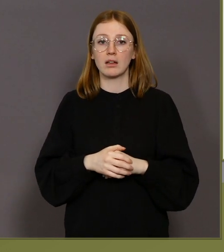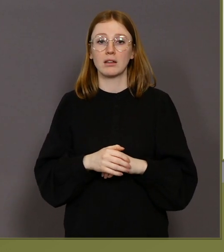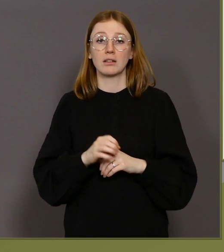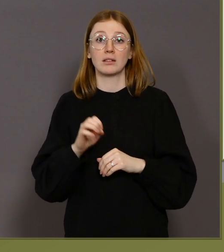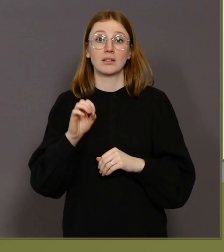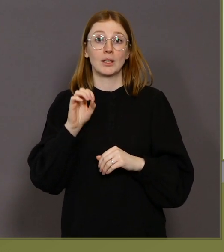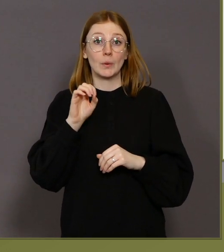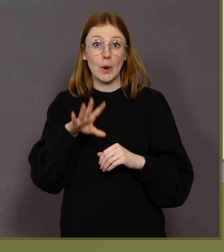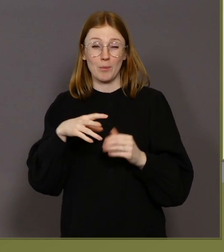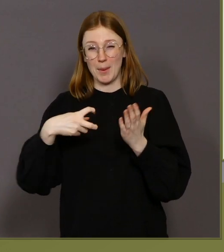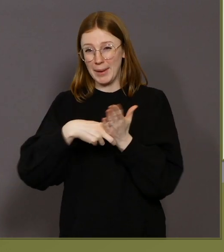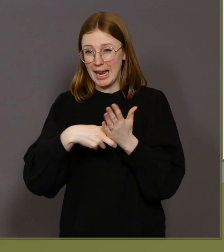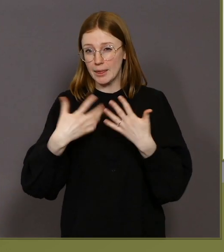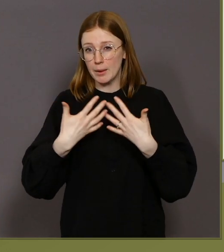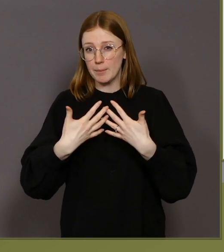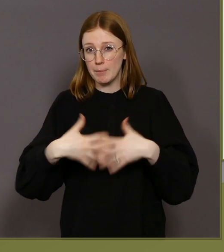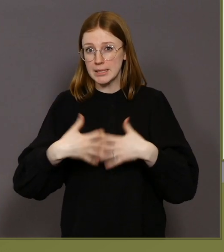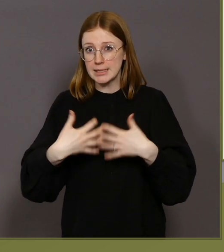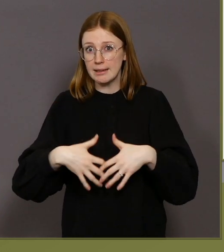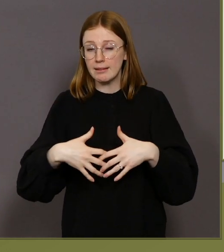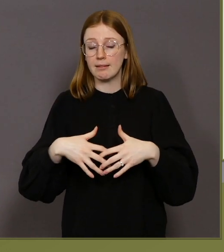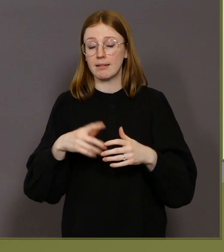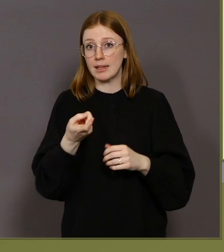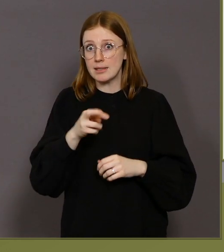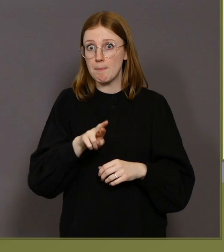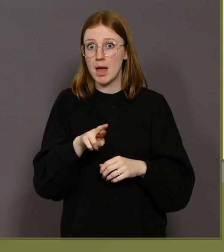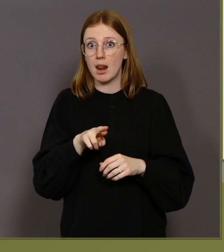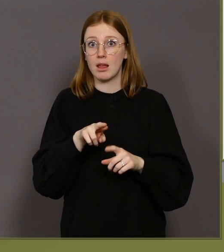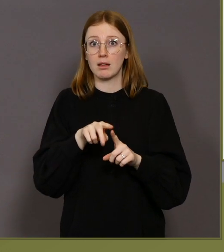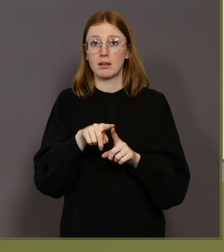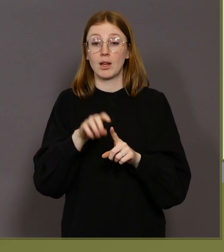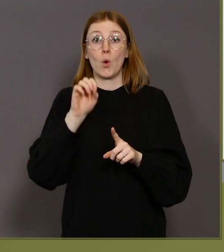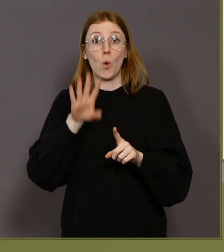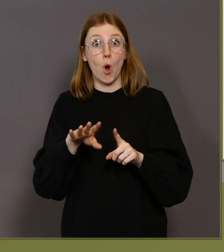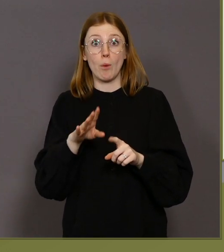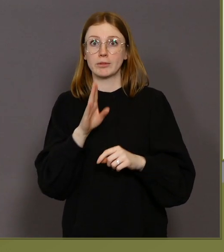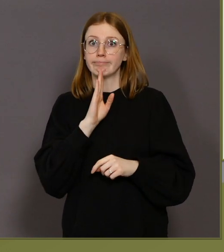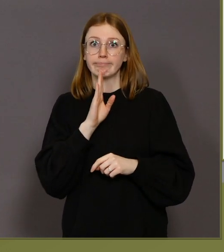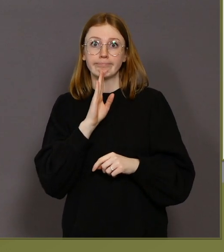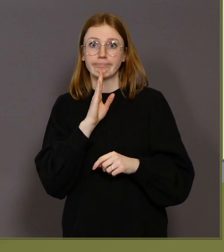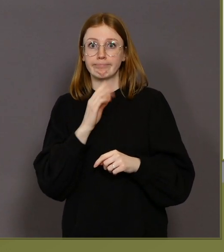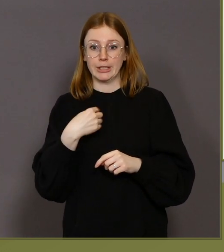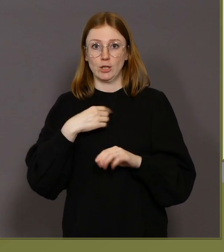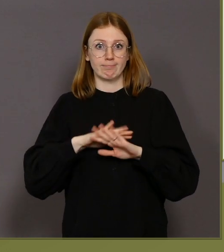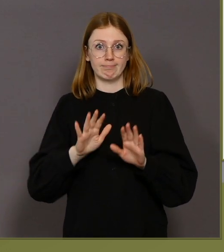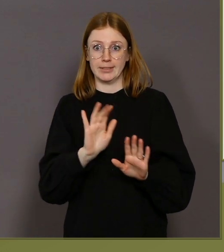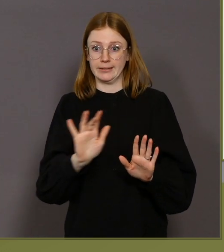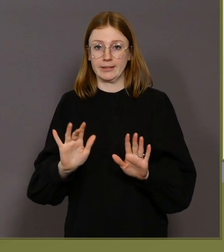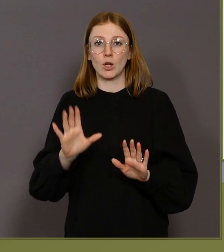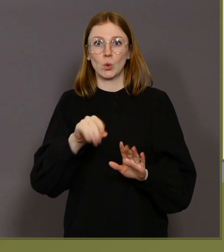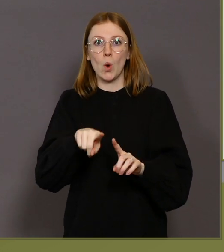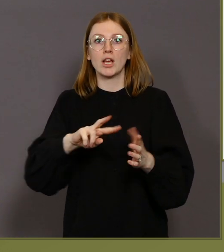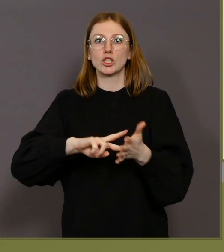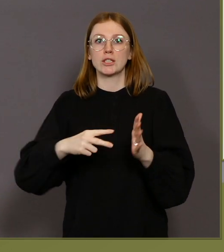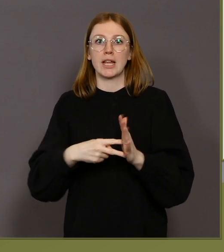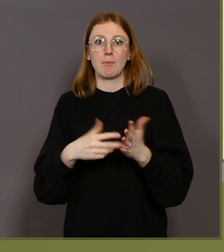ticket machine, and then of course, if nothing happens for a while, the system will basically reset and go back